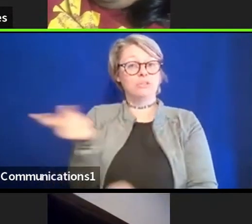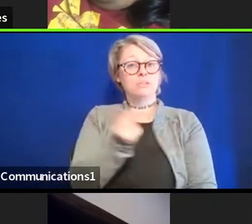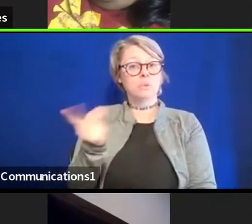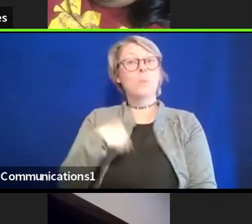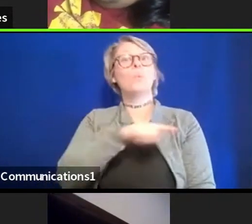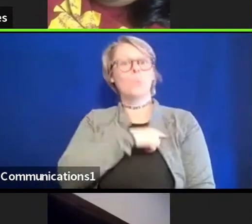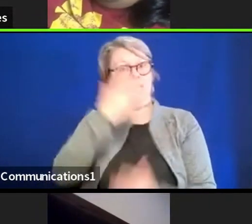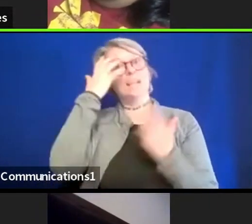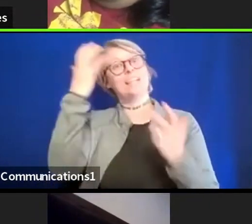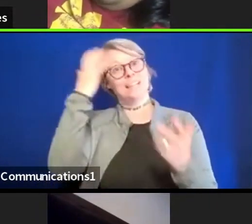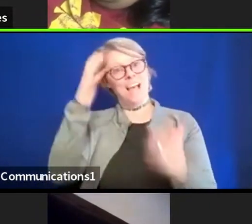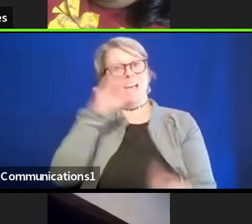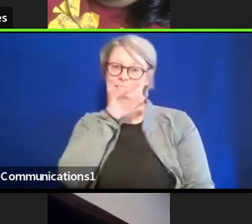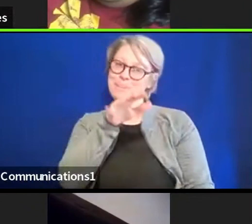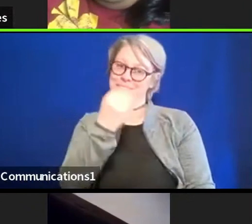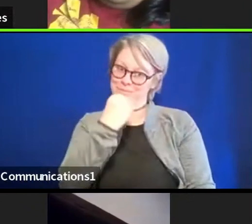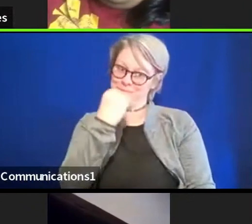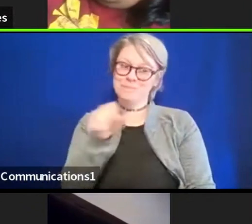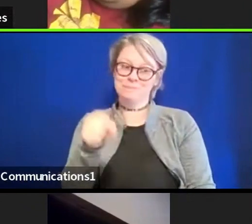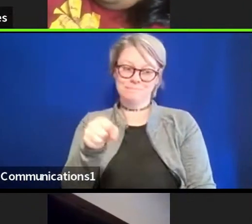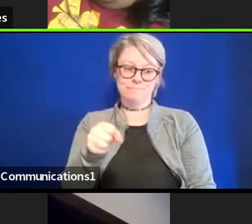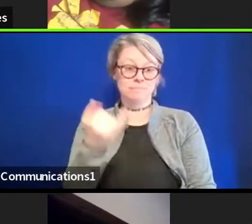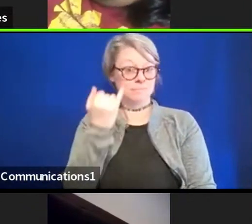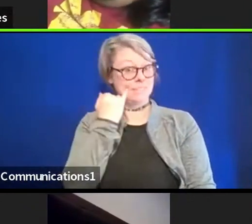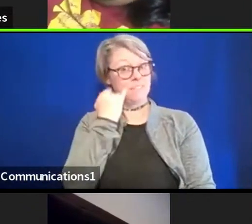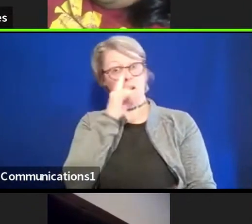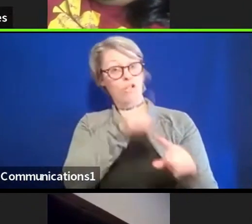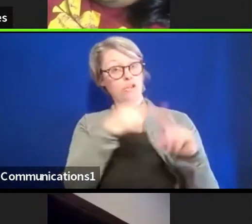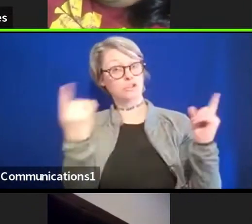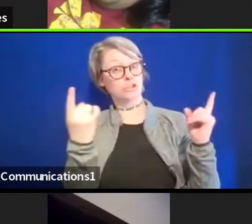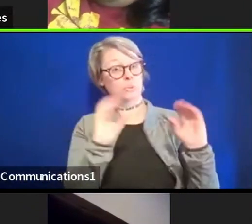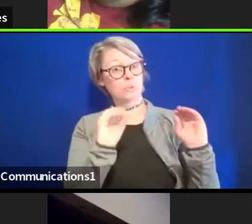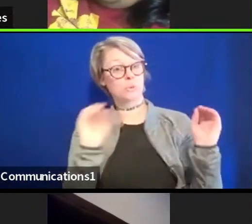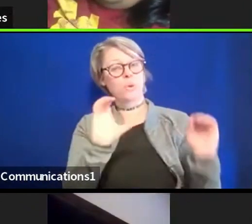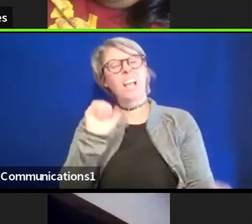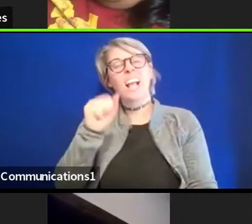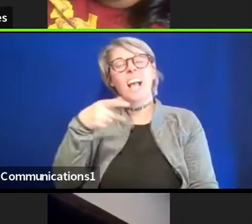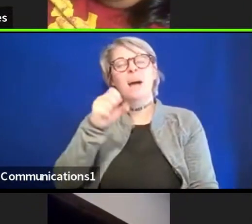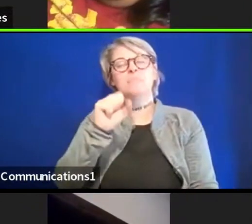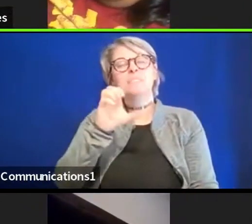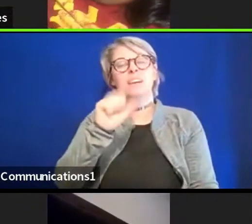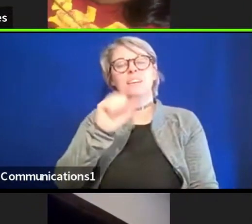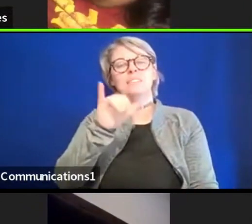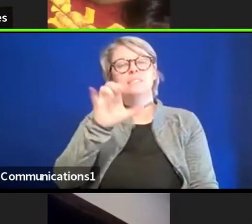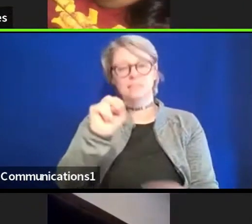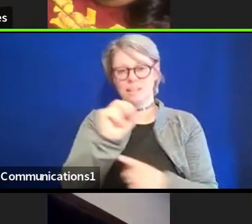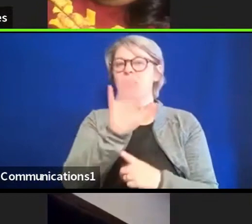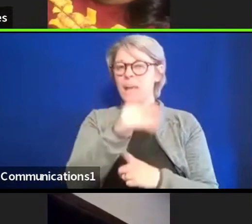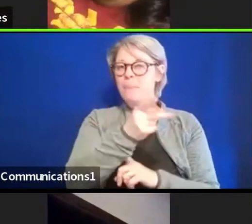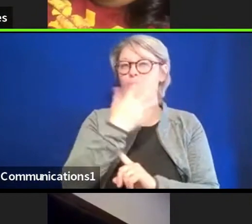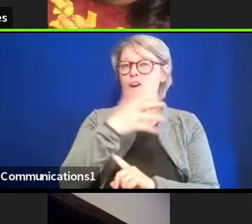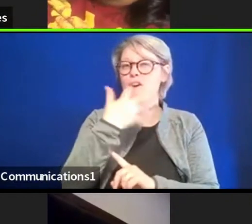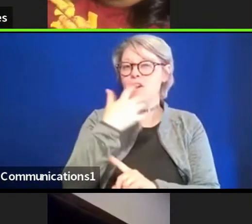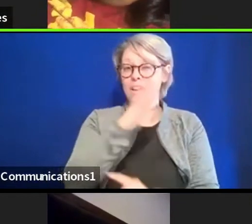like our spicy food, and if I wasn't allergic to the capsaicin that's in the pepper,